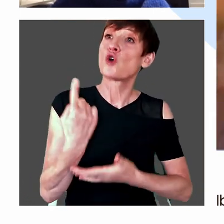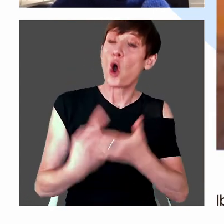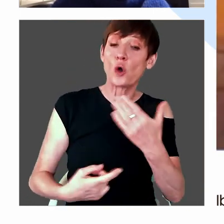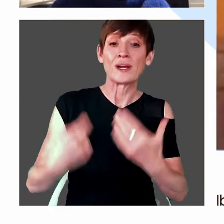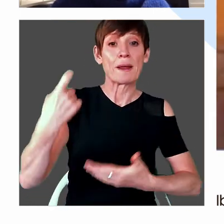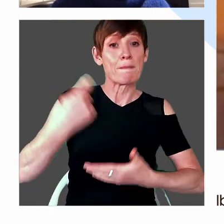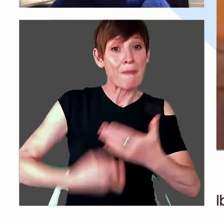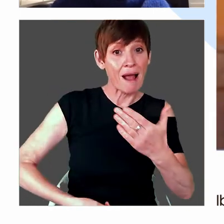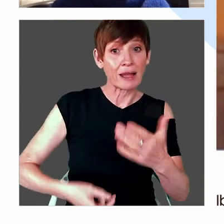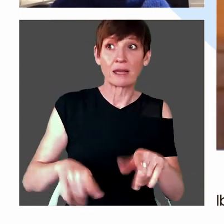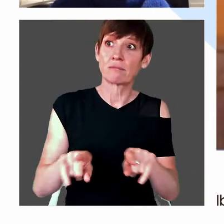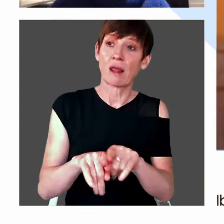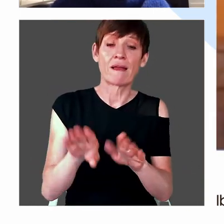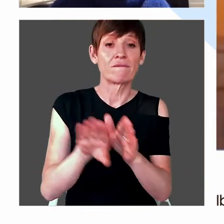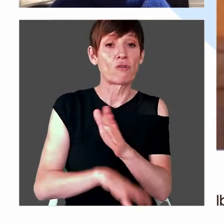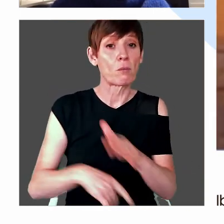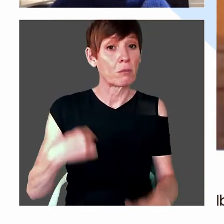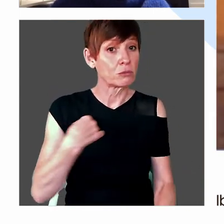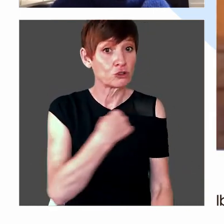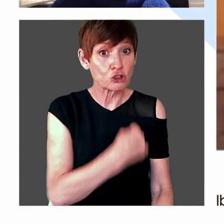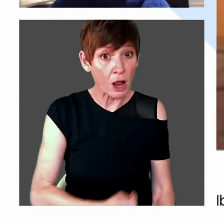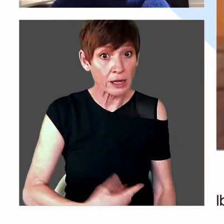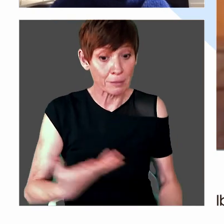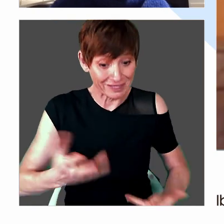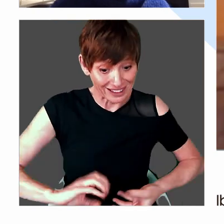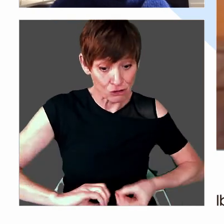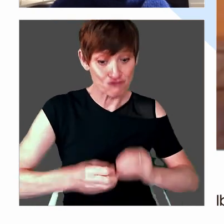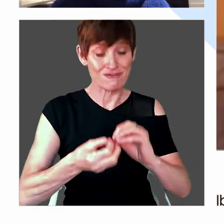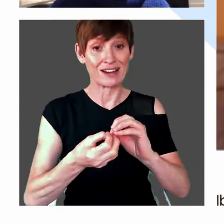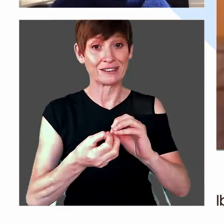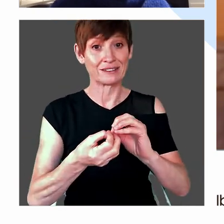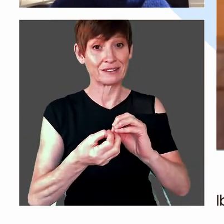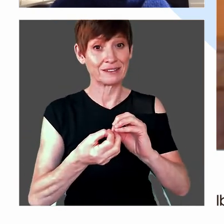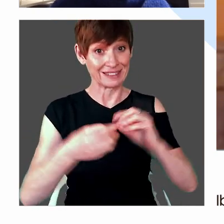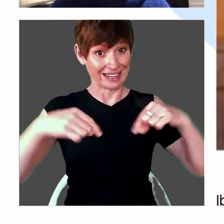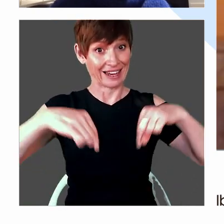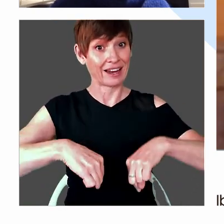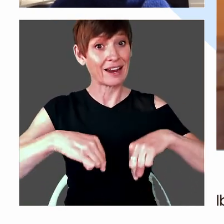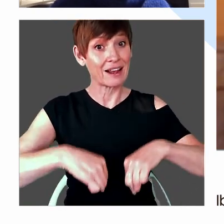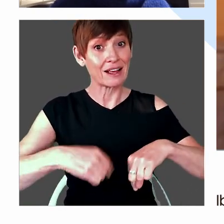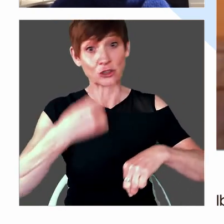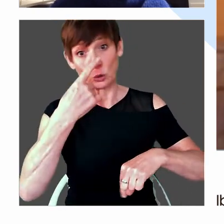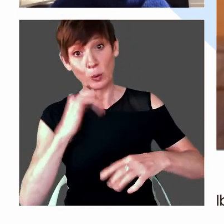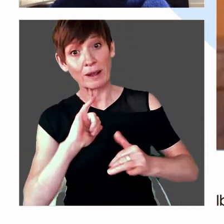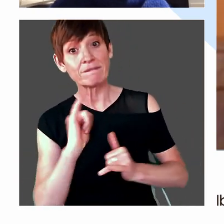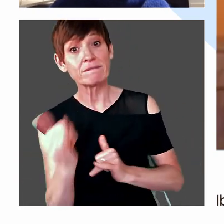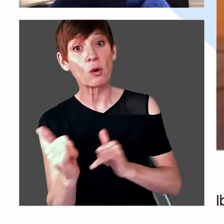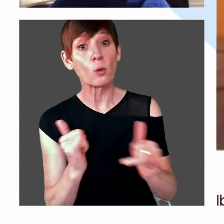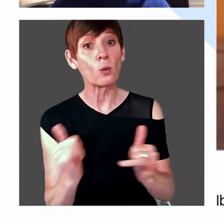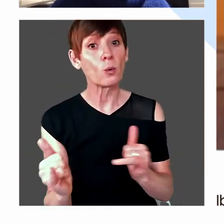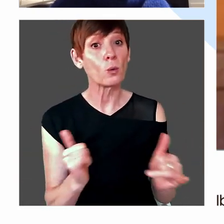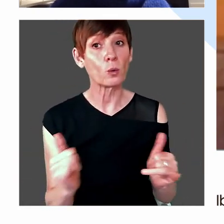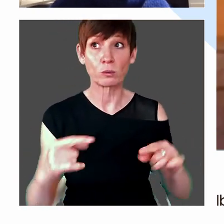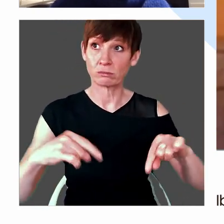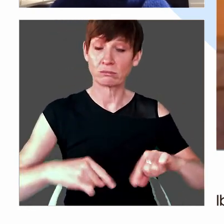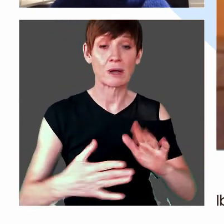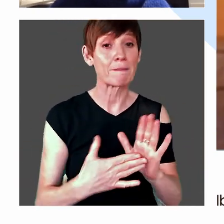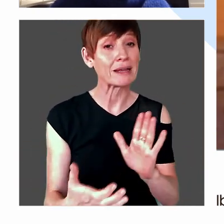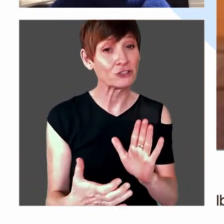China, but they actually produce it here. So you can get on the phone to people in Manchester